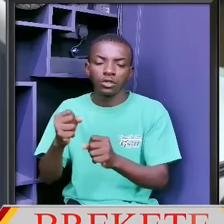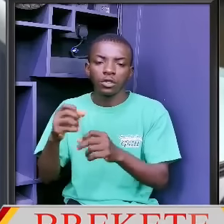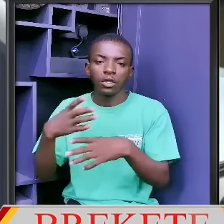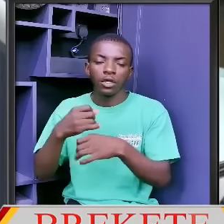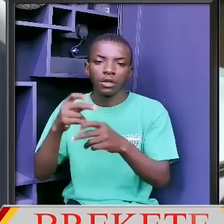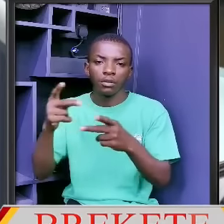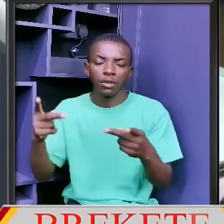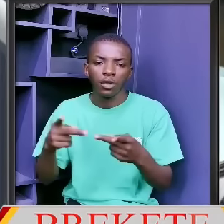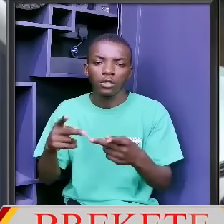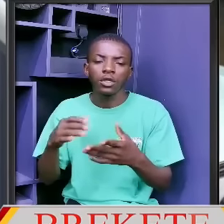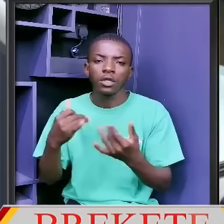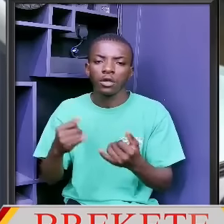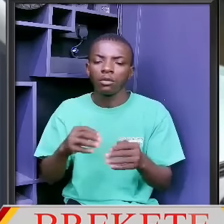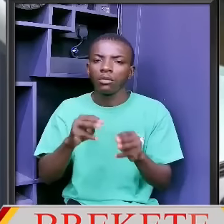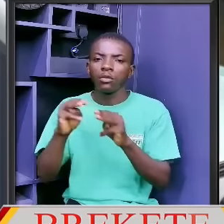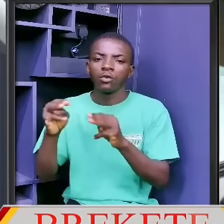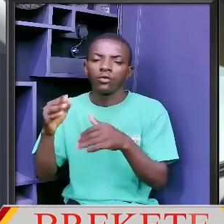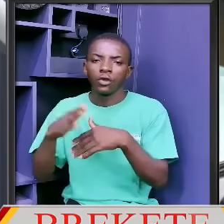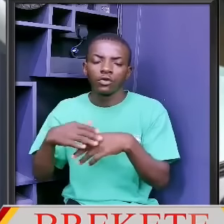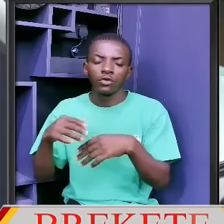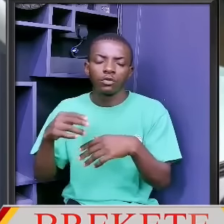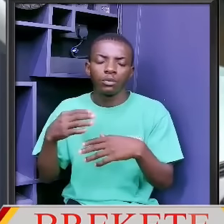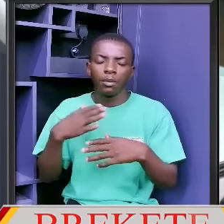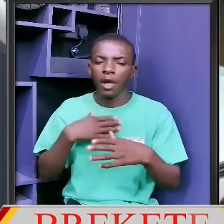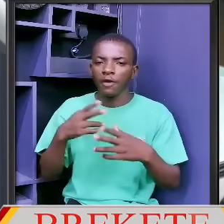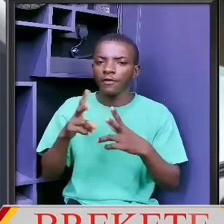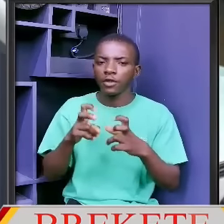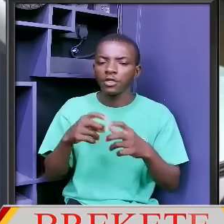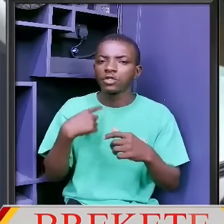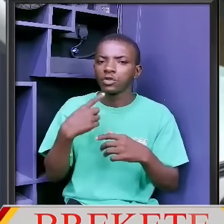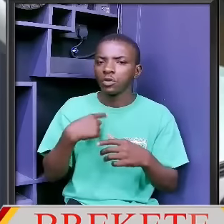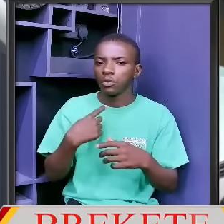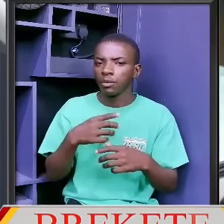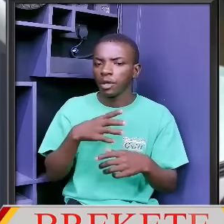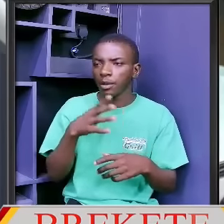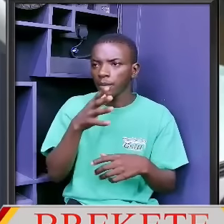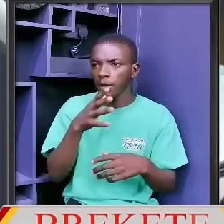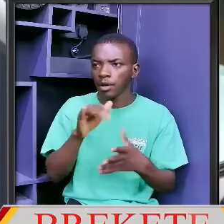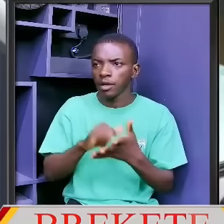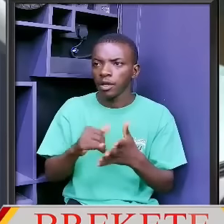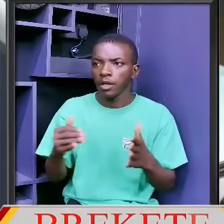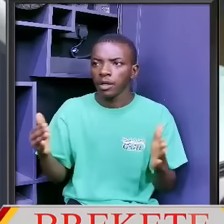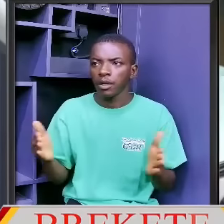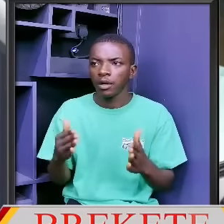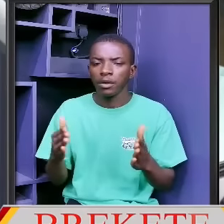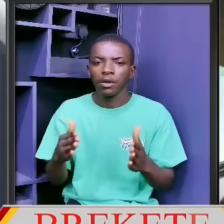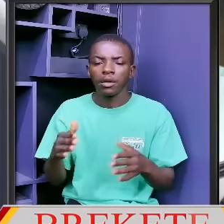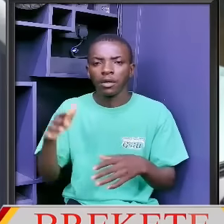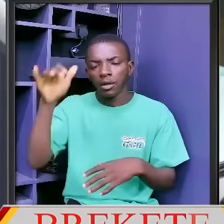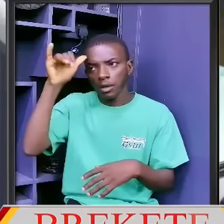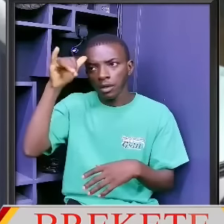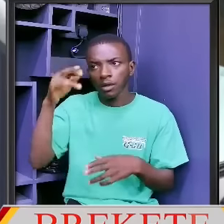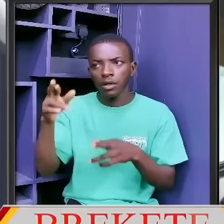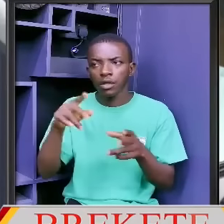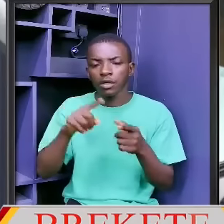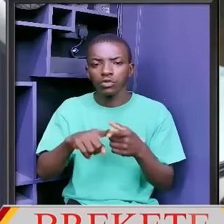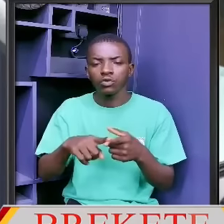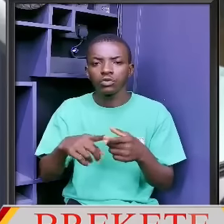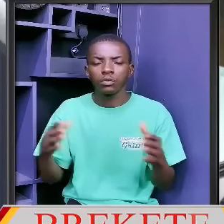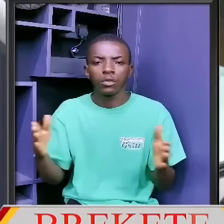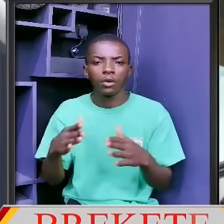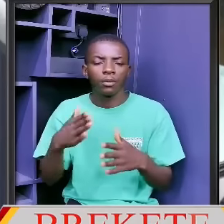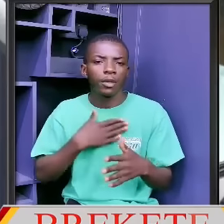the place. So I now moved down to my village. And I told my mother that I want to pack my cattle. I'm now ready to pack